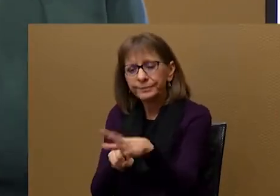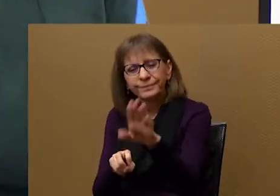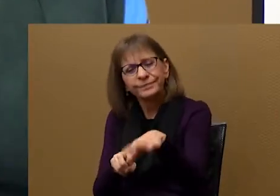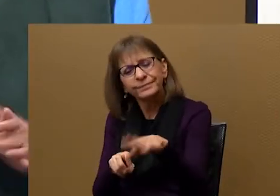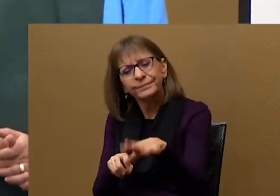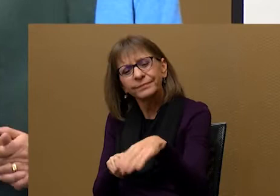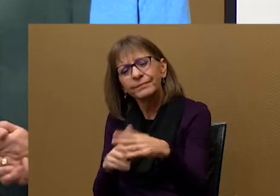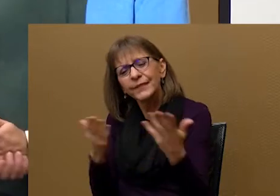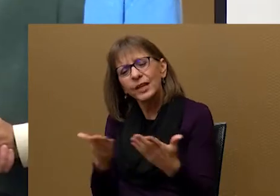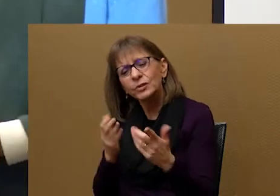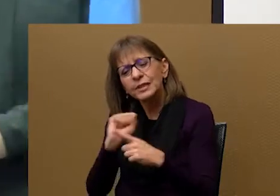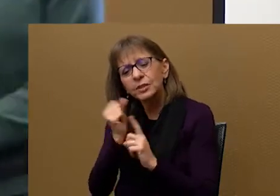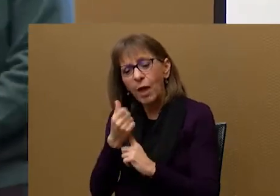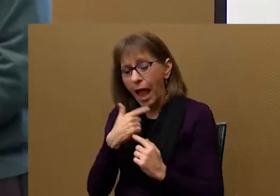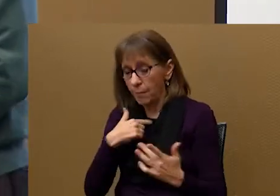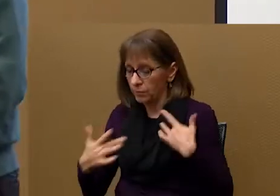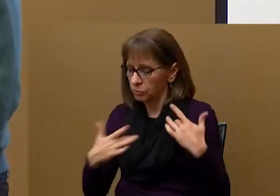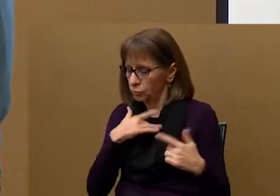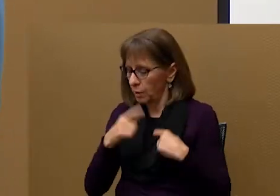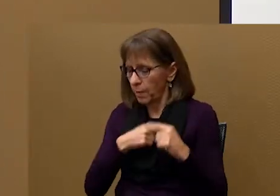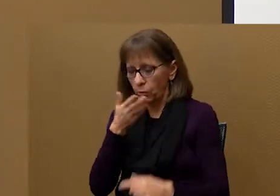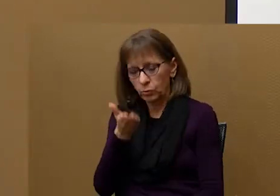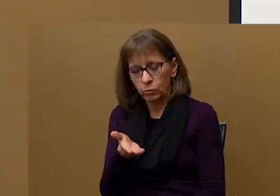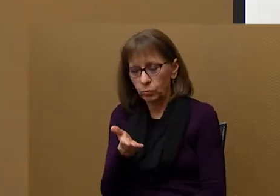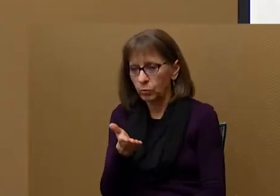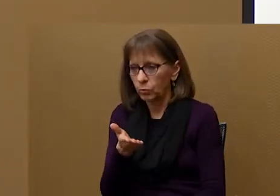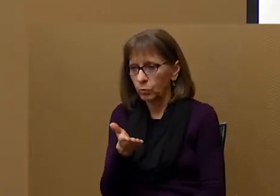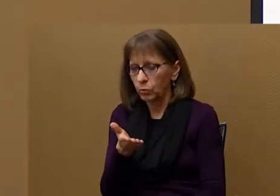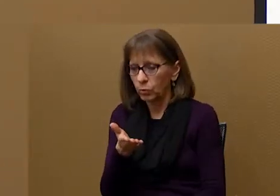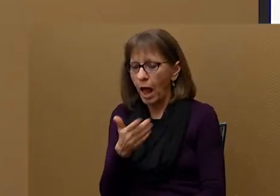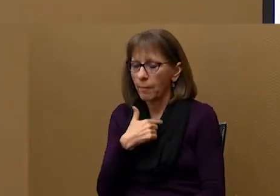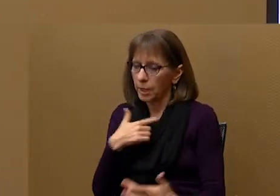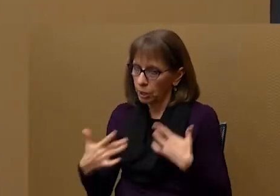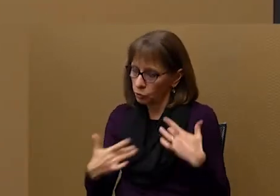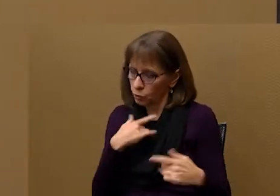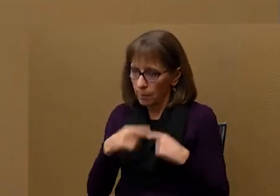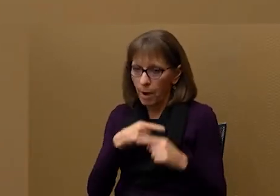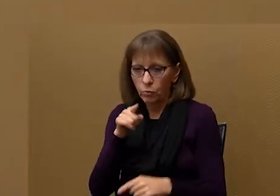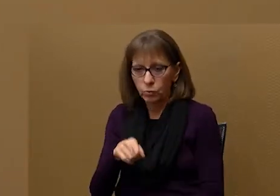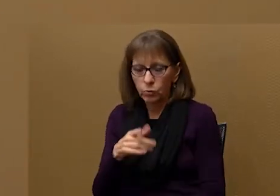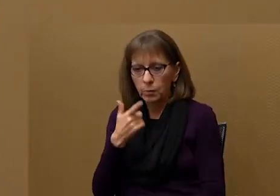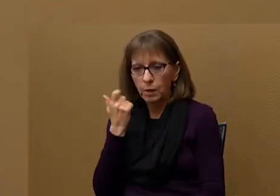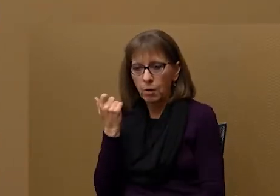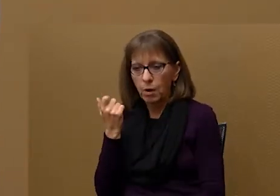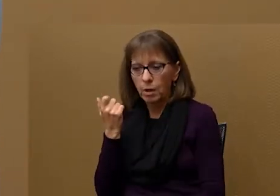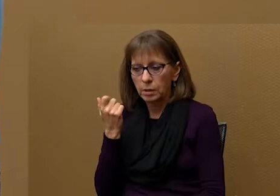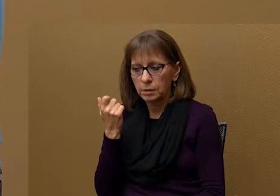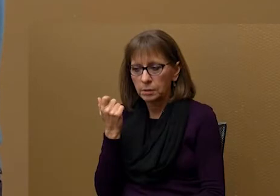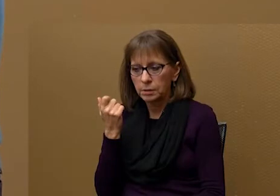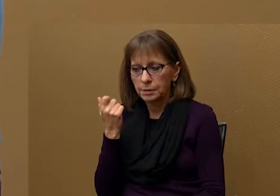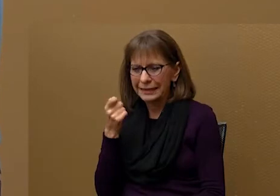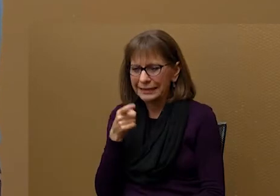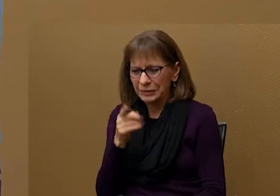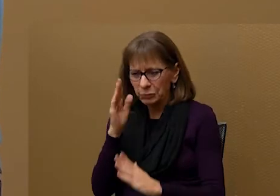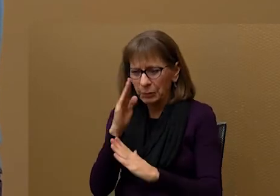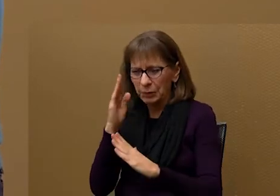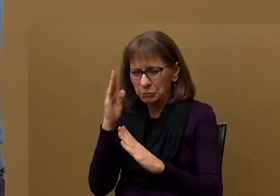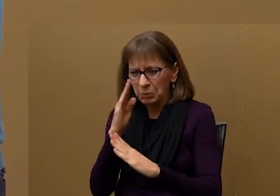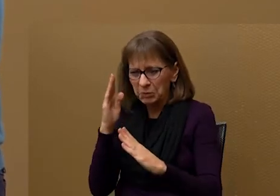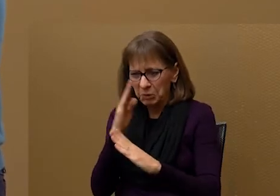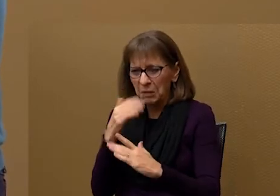But if he said, okay, so here's the situation. I am worried about you. I'm worried about